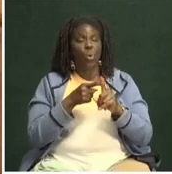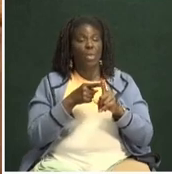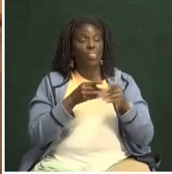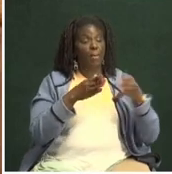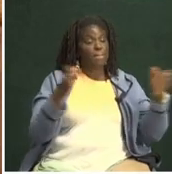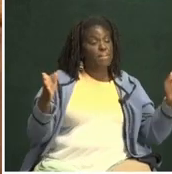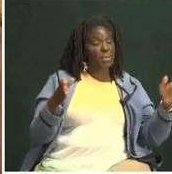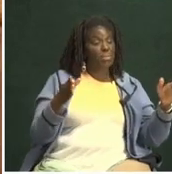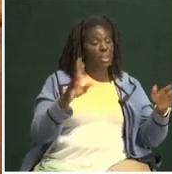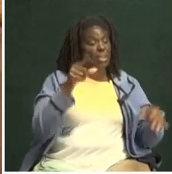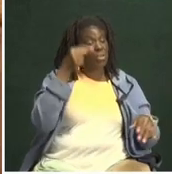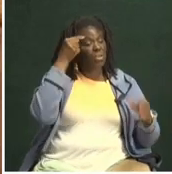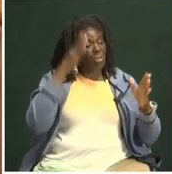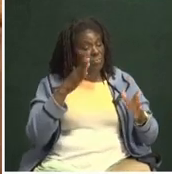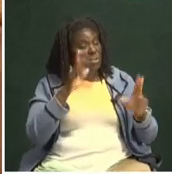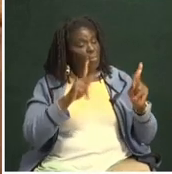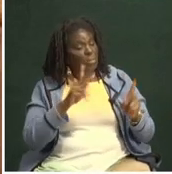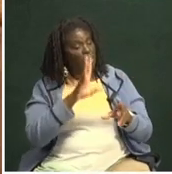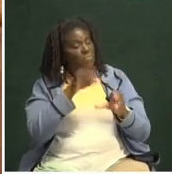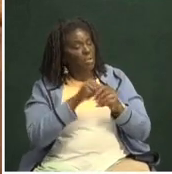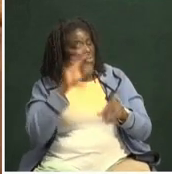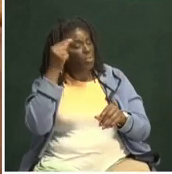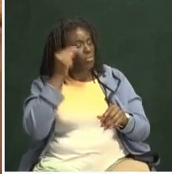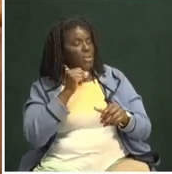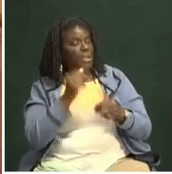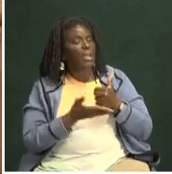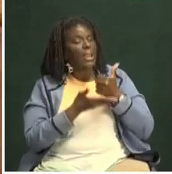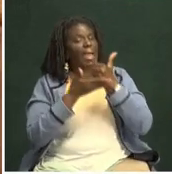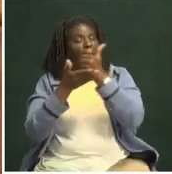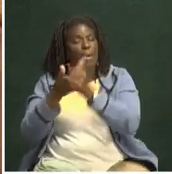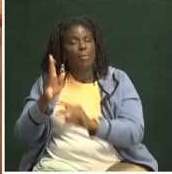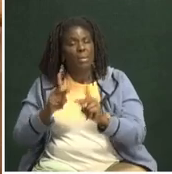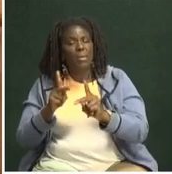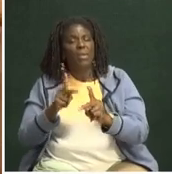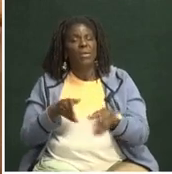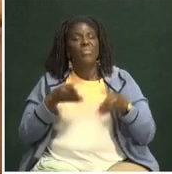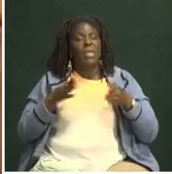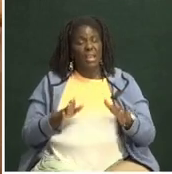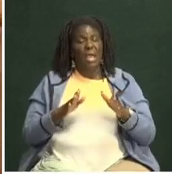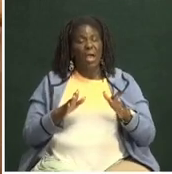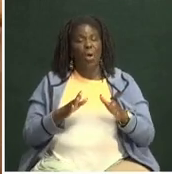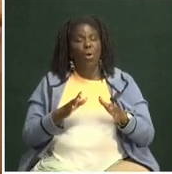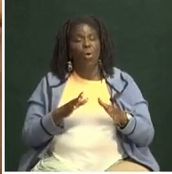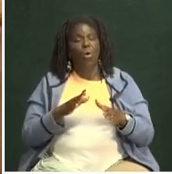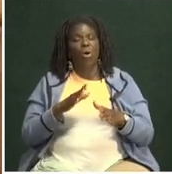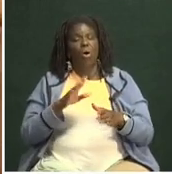to influence the policy-making process, they allow wicked politicians to create